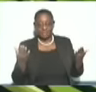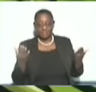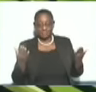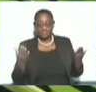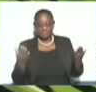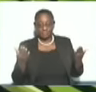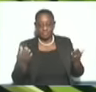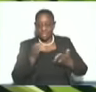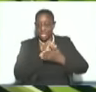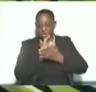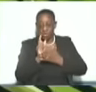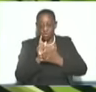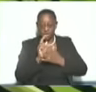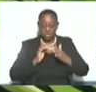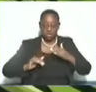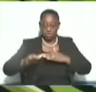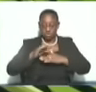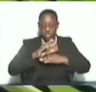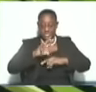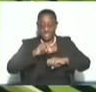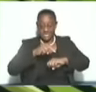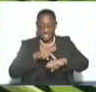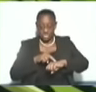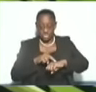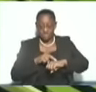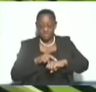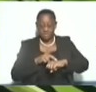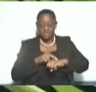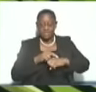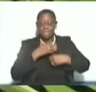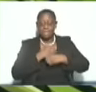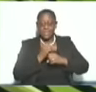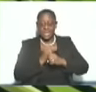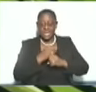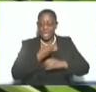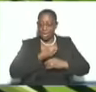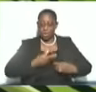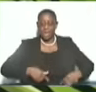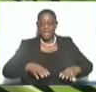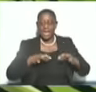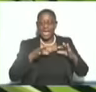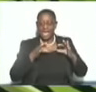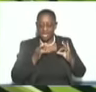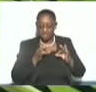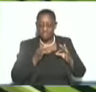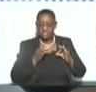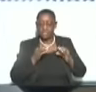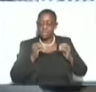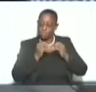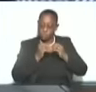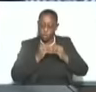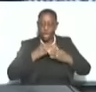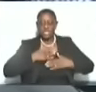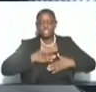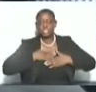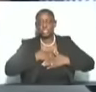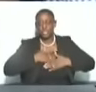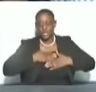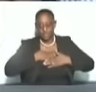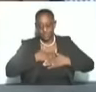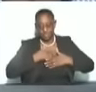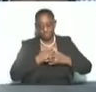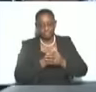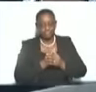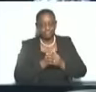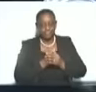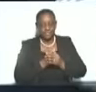in this hall, and all across our beautiful nation, made our lives so much more enjoyable. A number of tributes also went